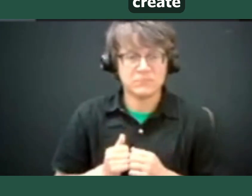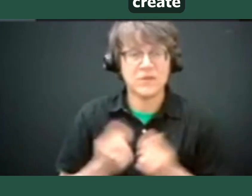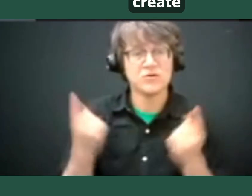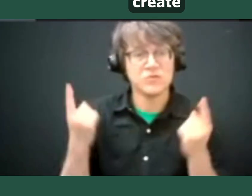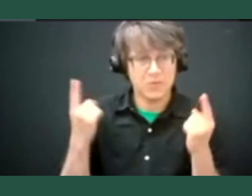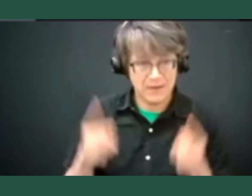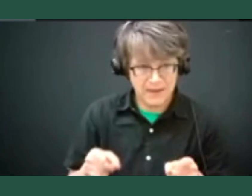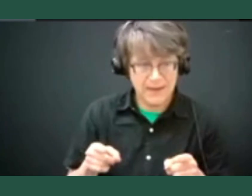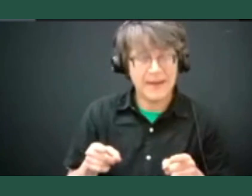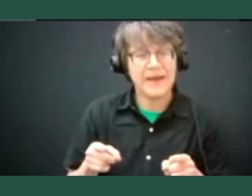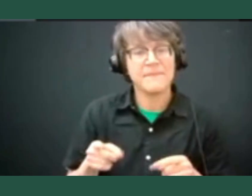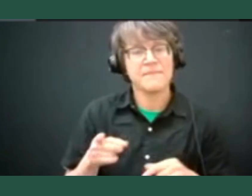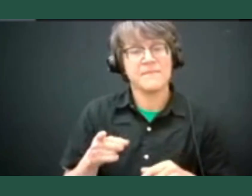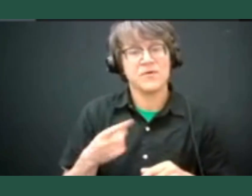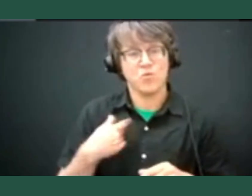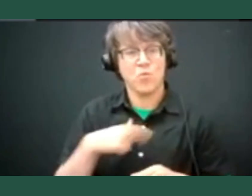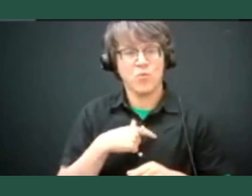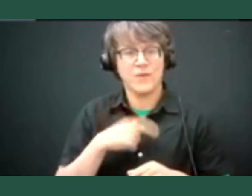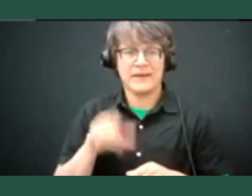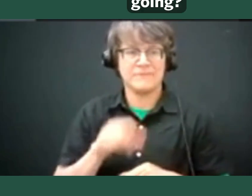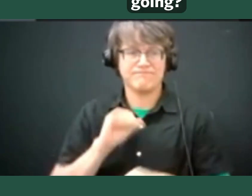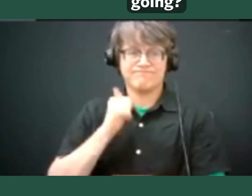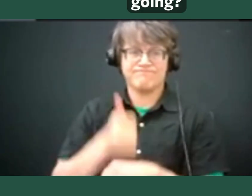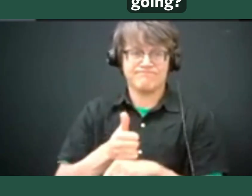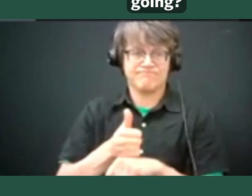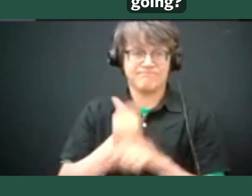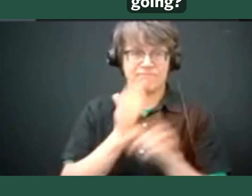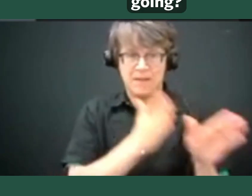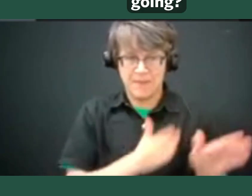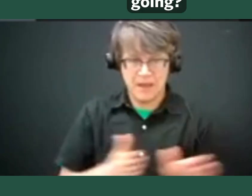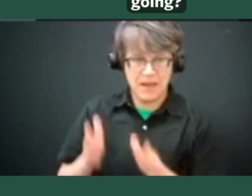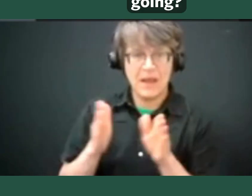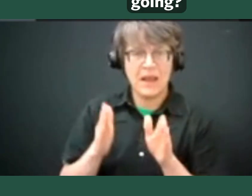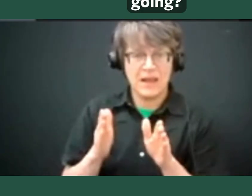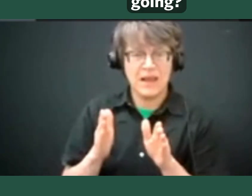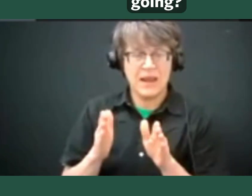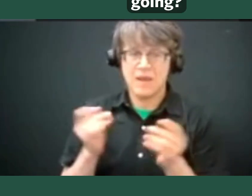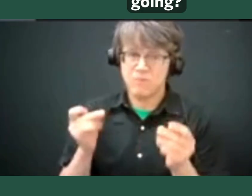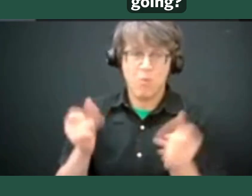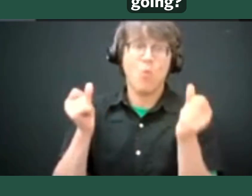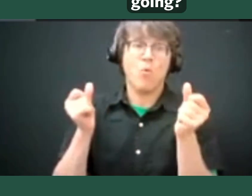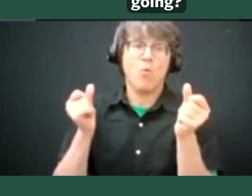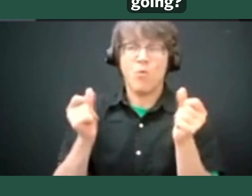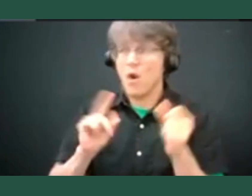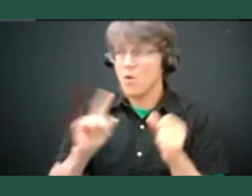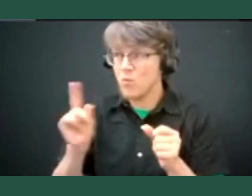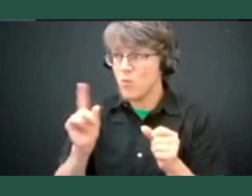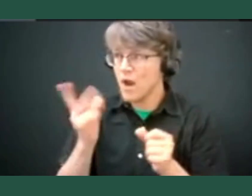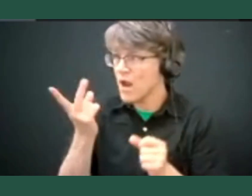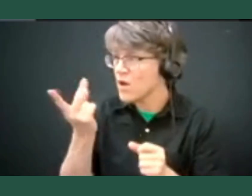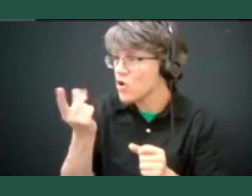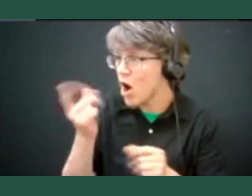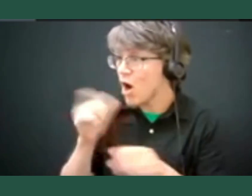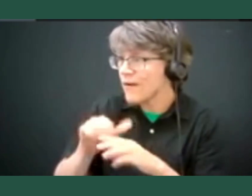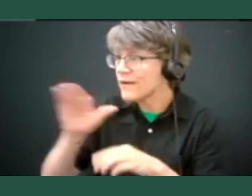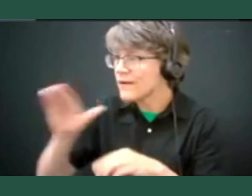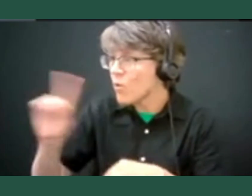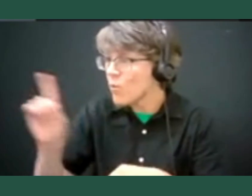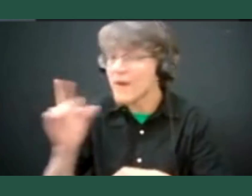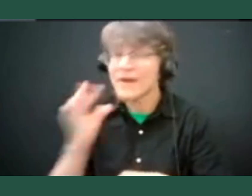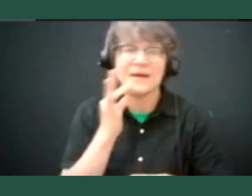to create a plan in record time of where's the dog going, where's the cat